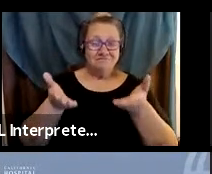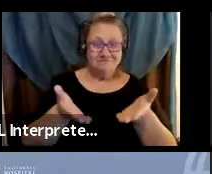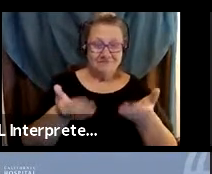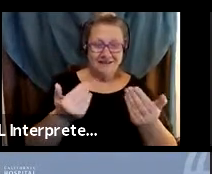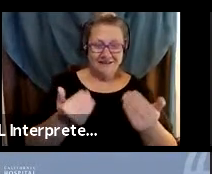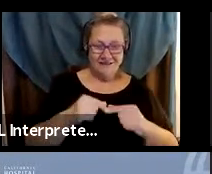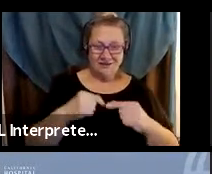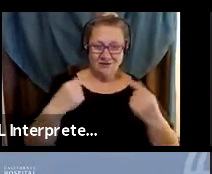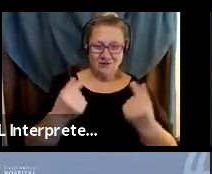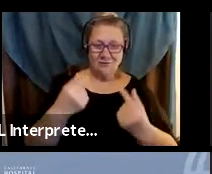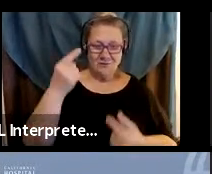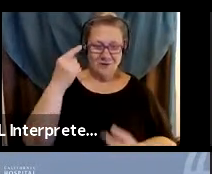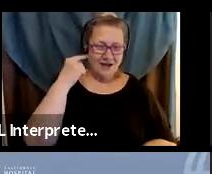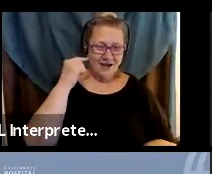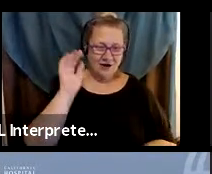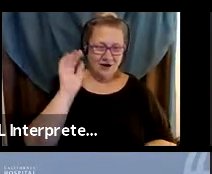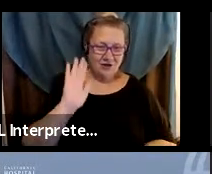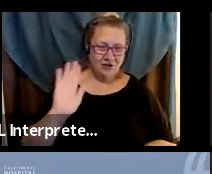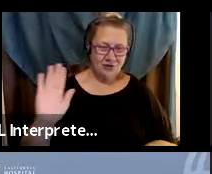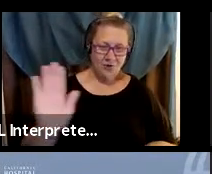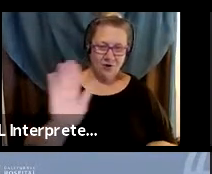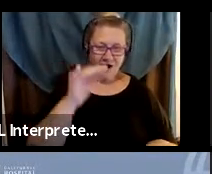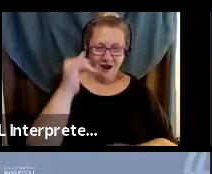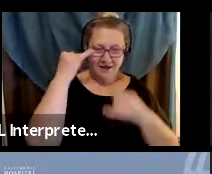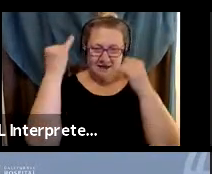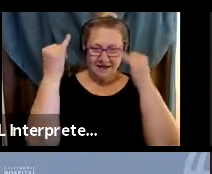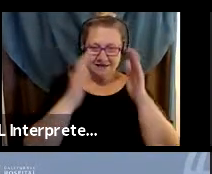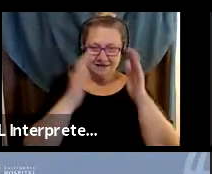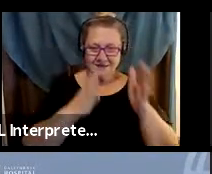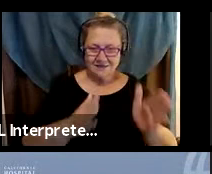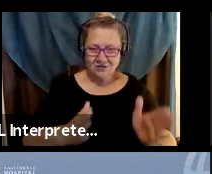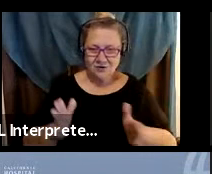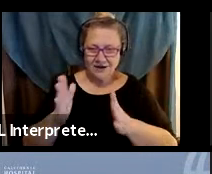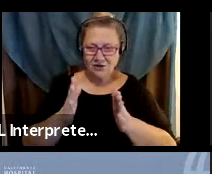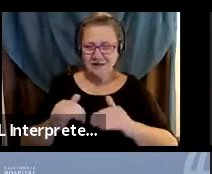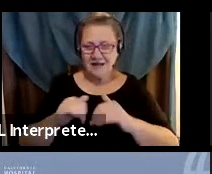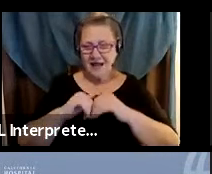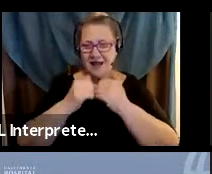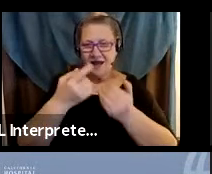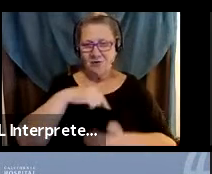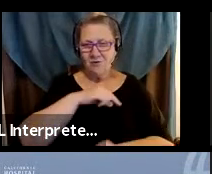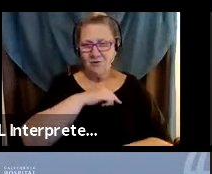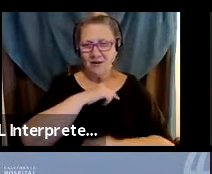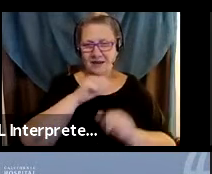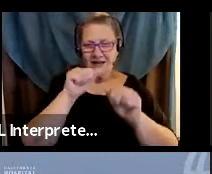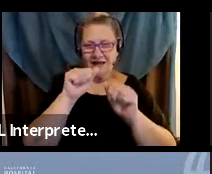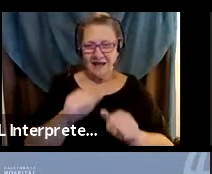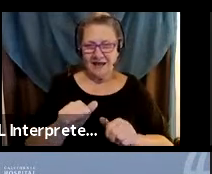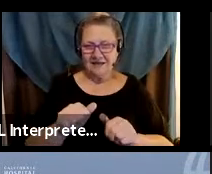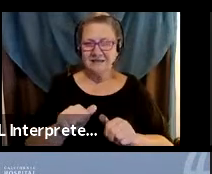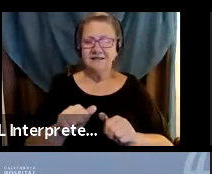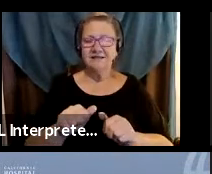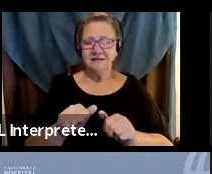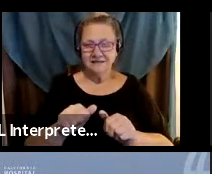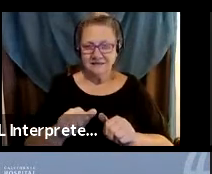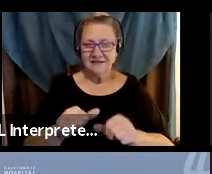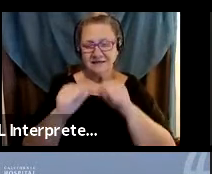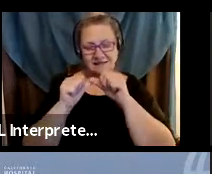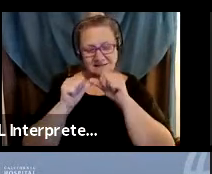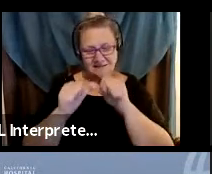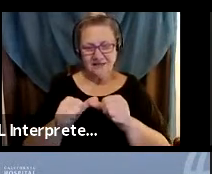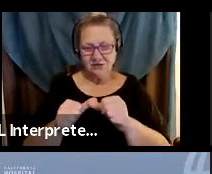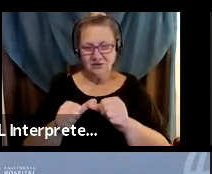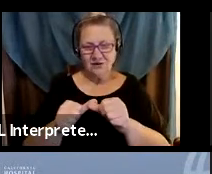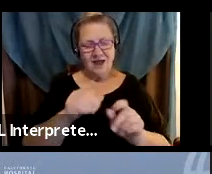really hear your best ideas and strategies about how we can incentivize vaccine providers